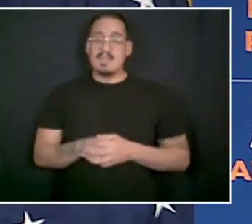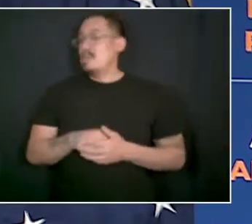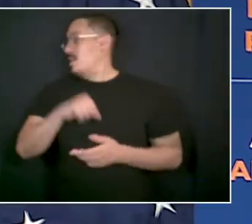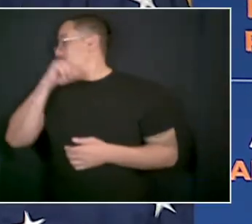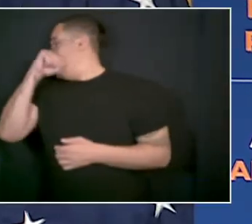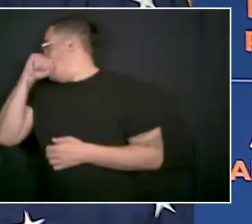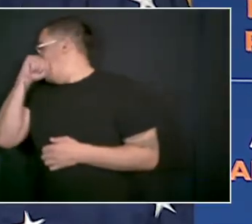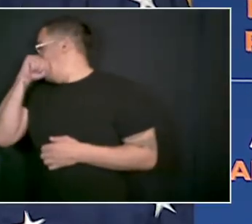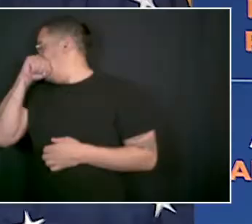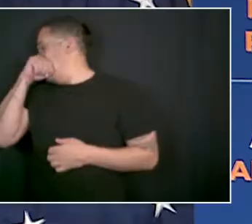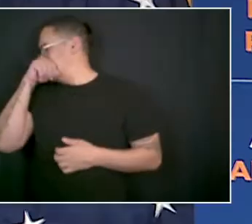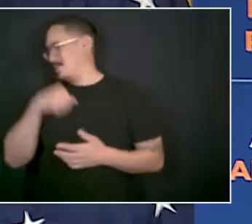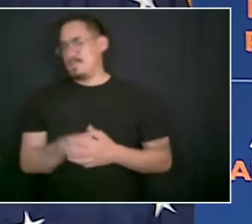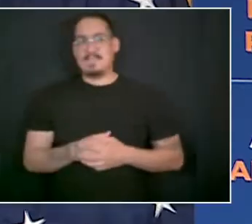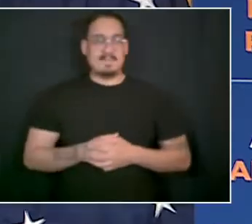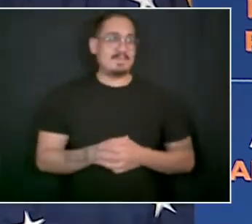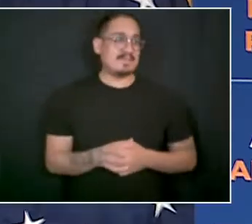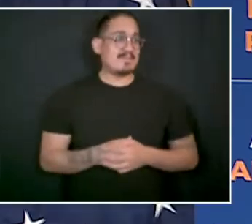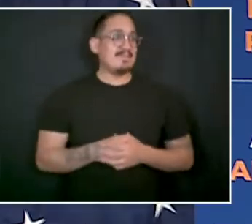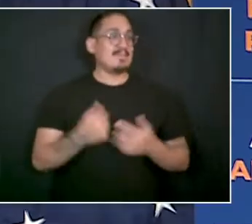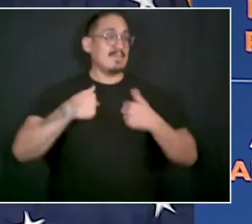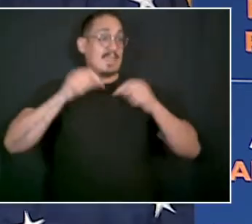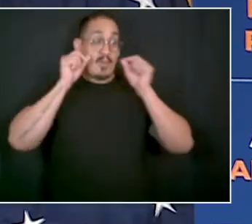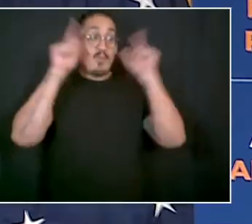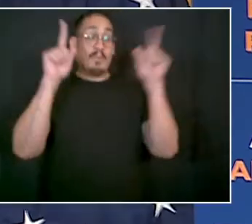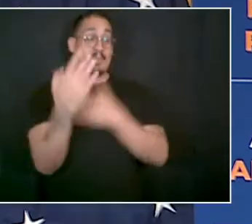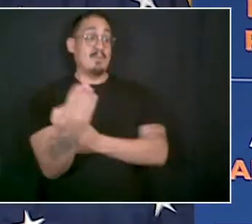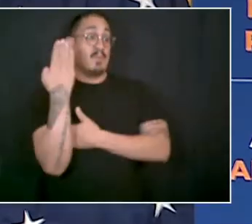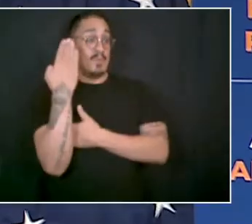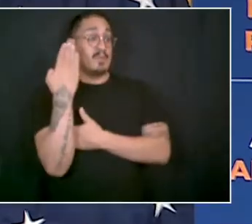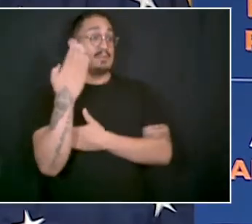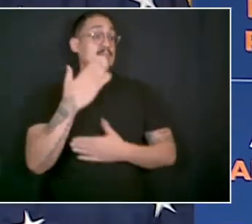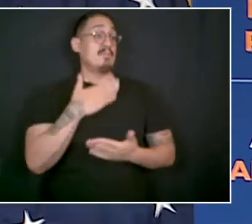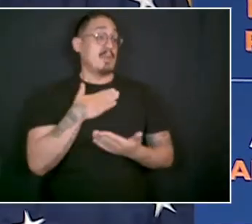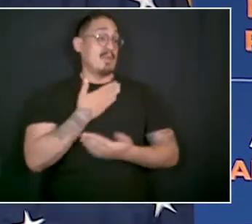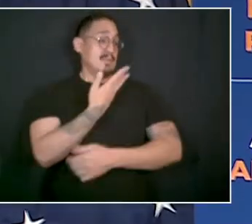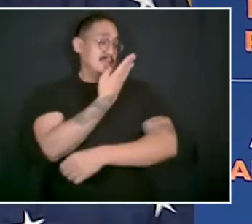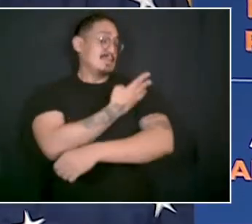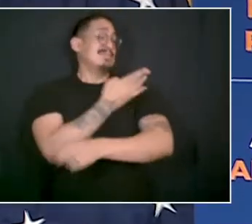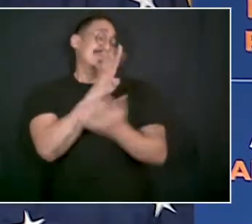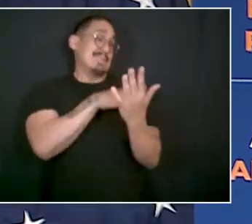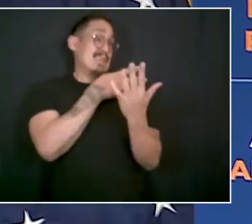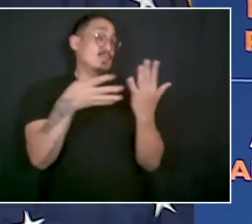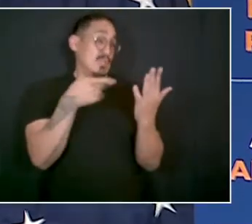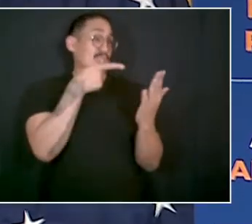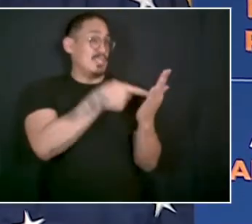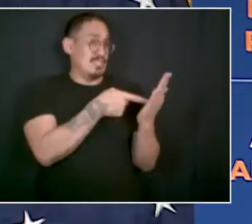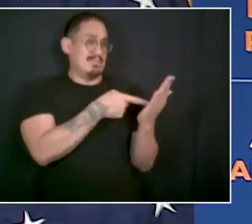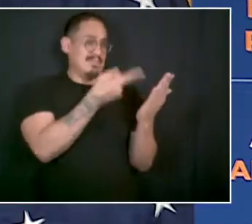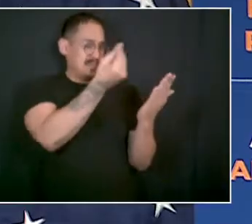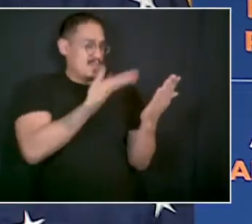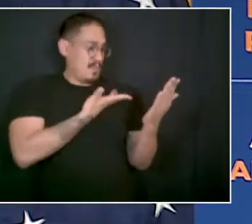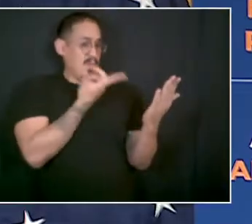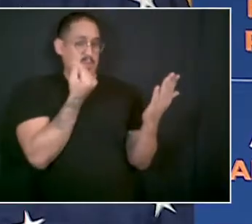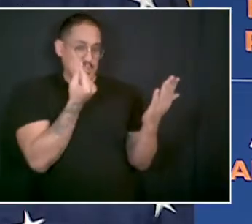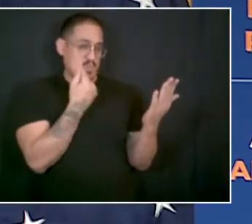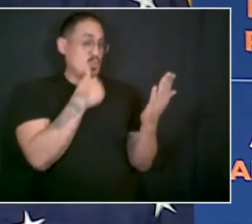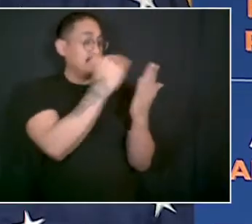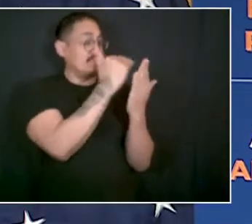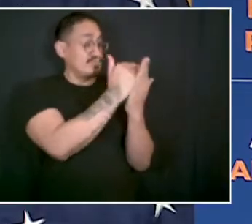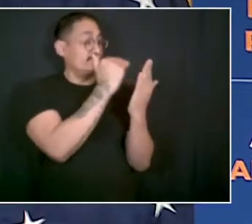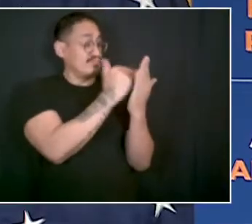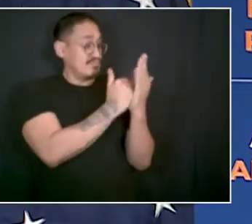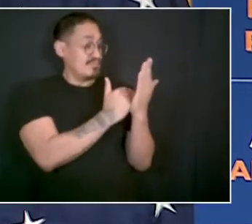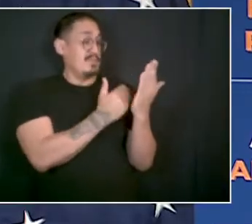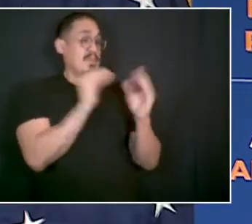I'm doing. I have a lot of faith and trust in her. She tells me this is what you're doing, and when she puts it on the schedule, you'll view it